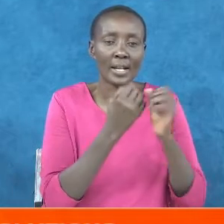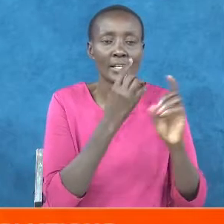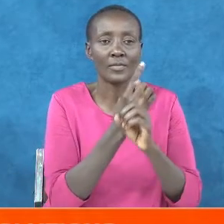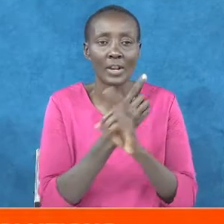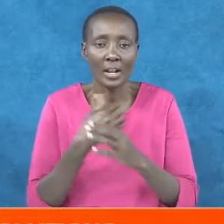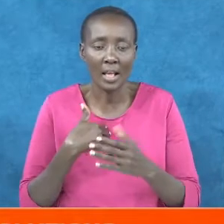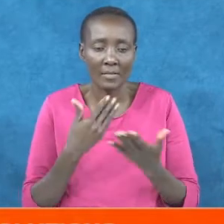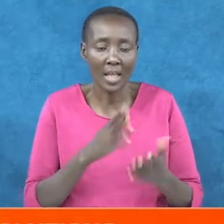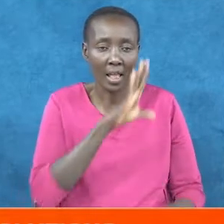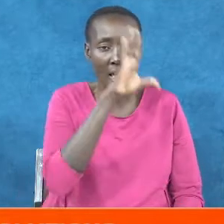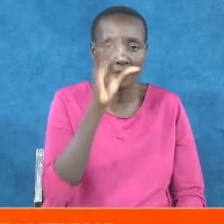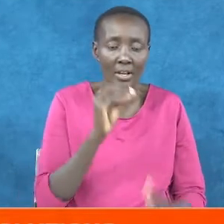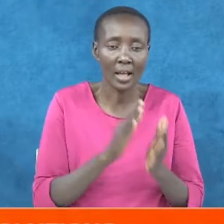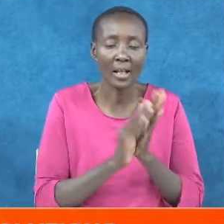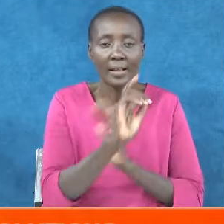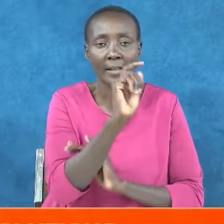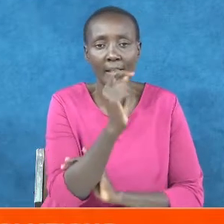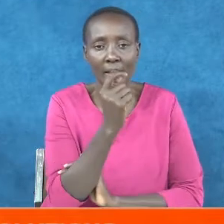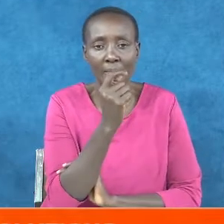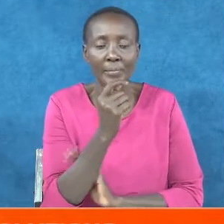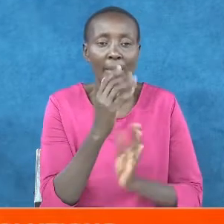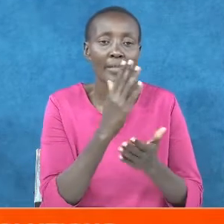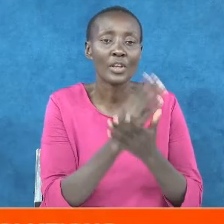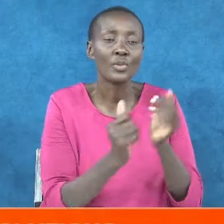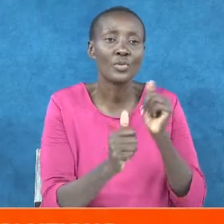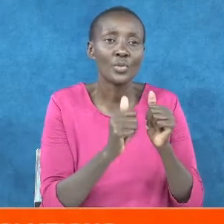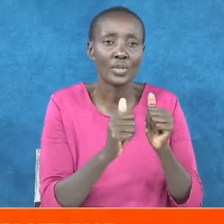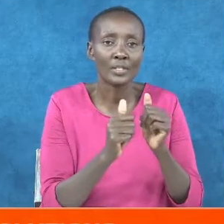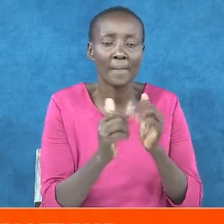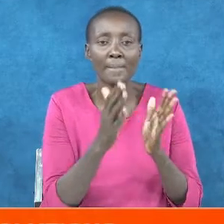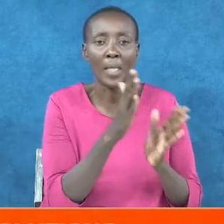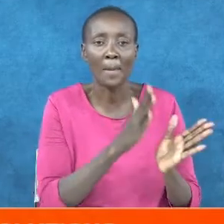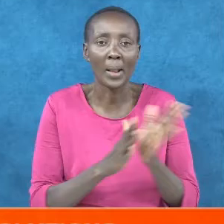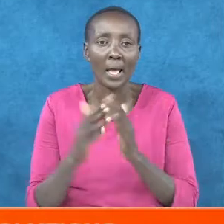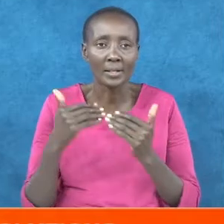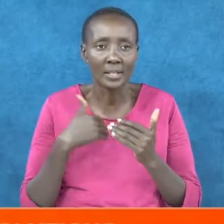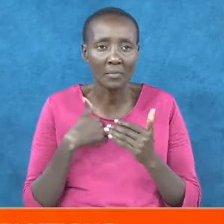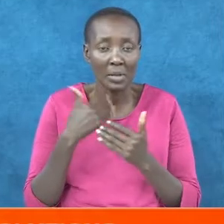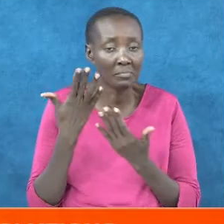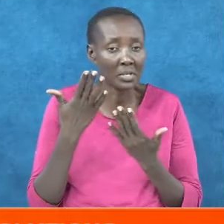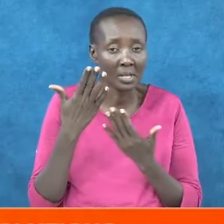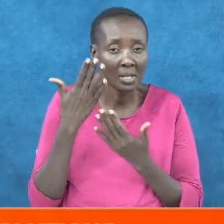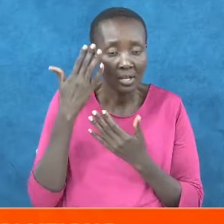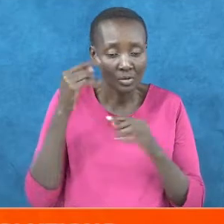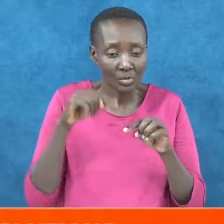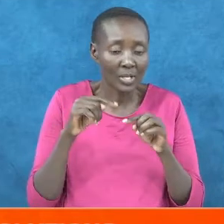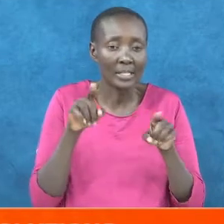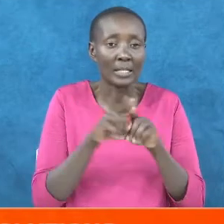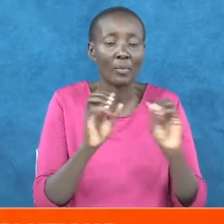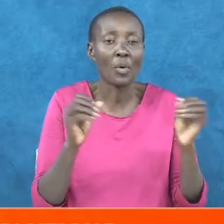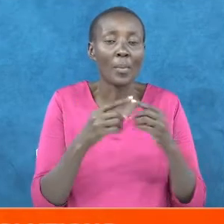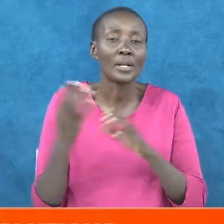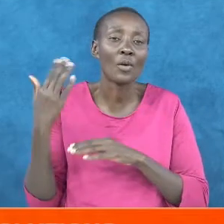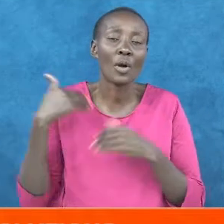in Africa and in Kenya. And the truth is, we had structure. It may not be what it is today, but we had structure when it came